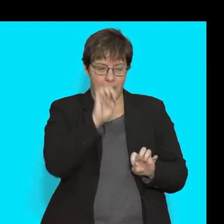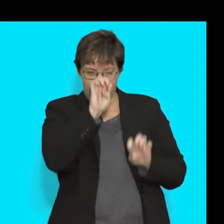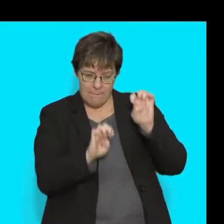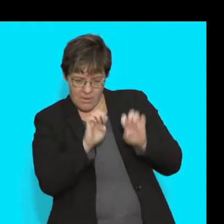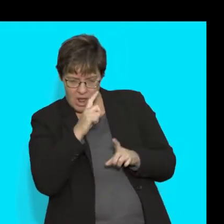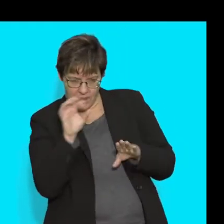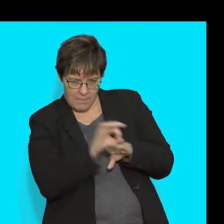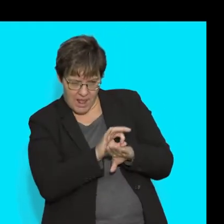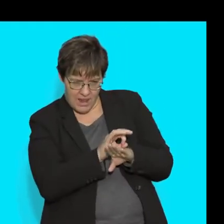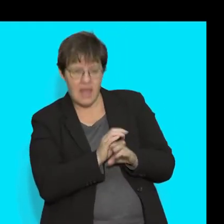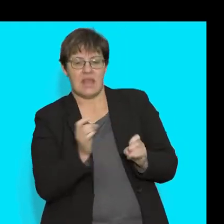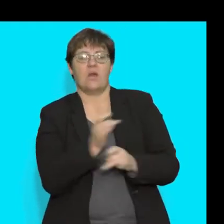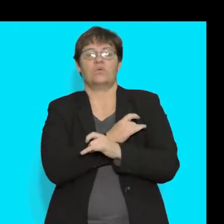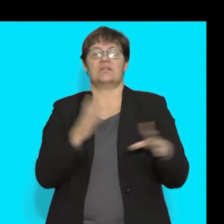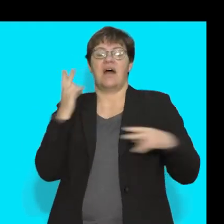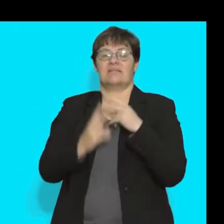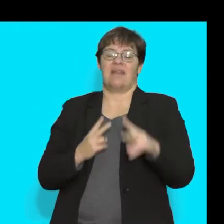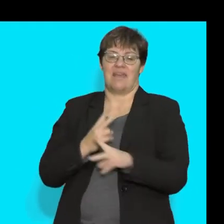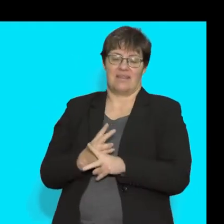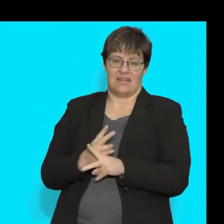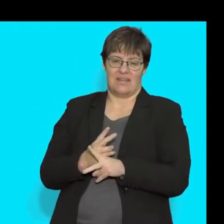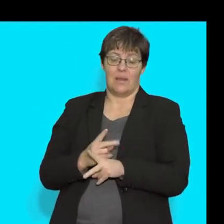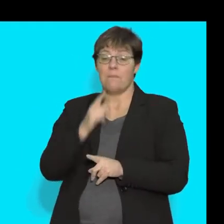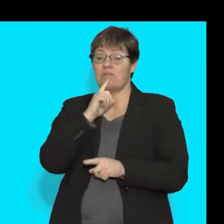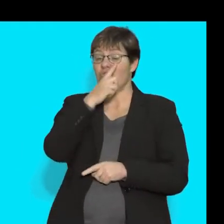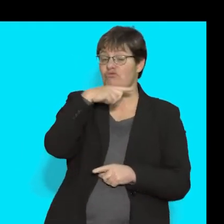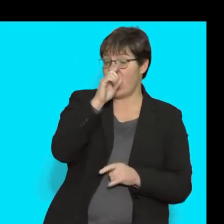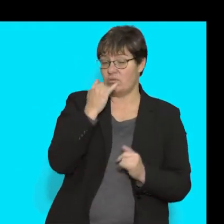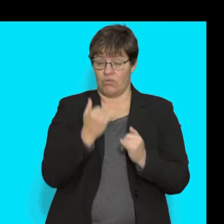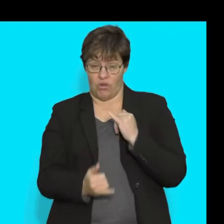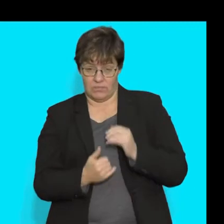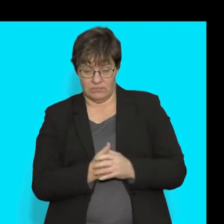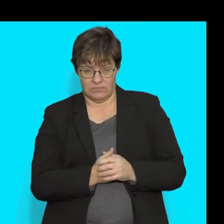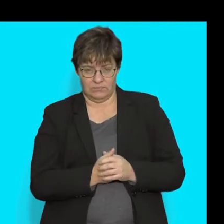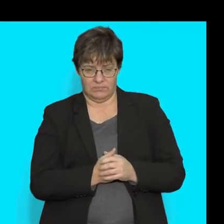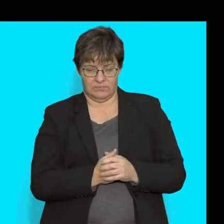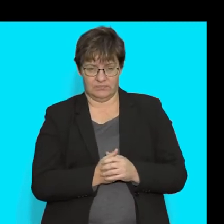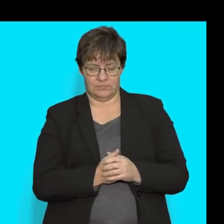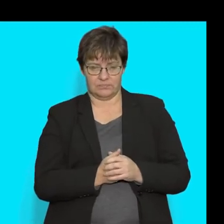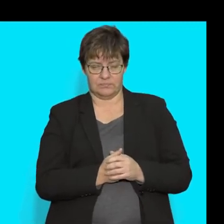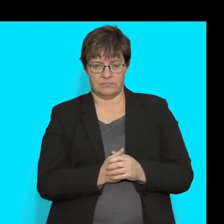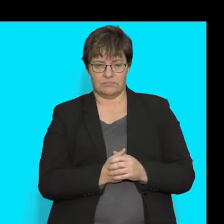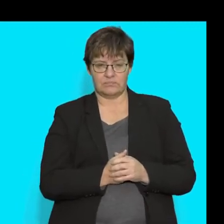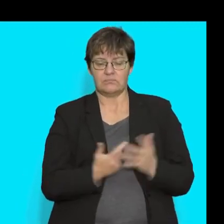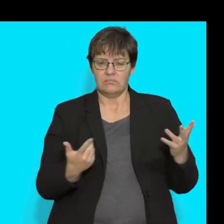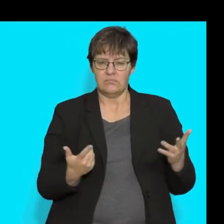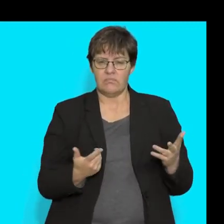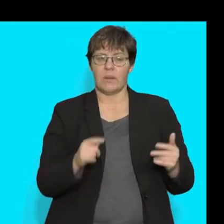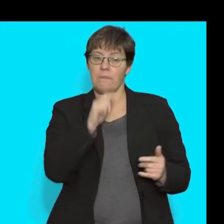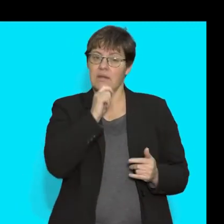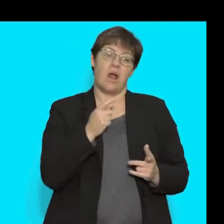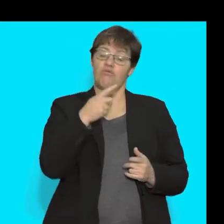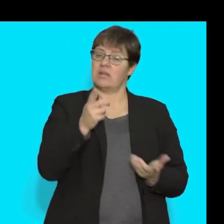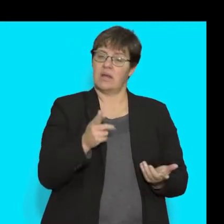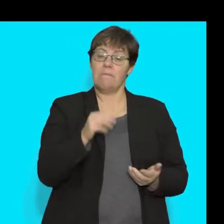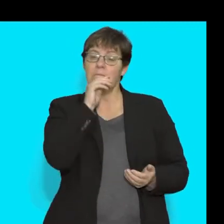you evaluate your plan and then you restart based on whether it is correct or not. And it has nothing to do